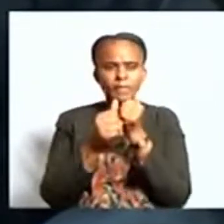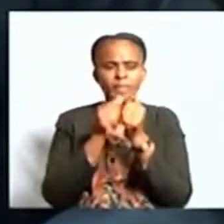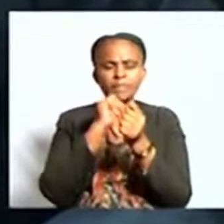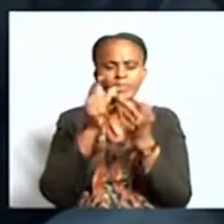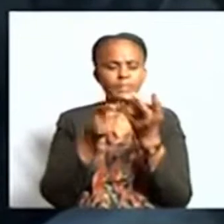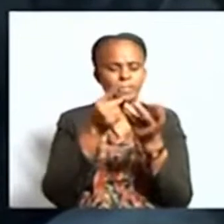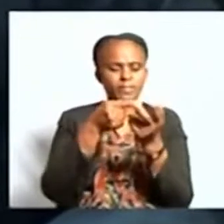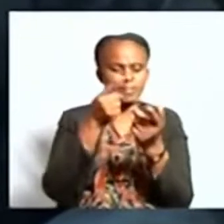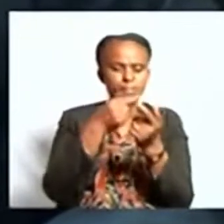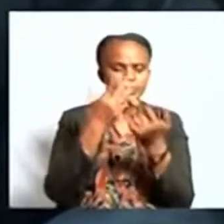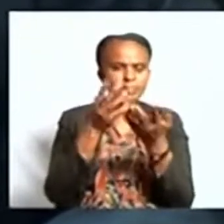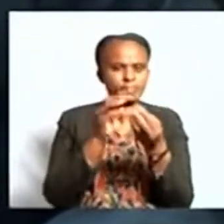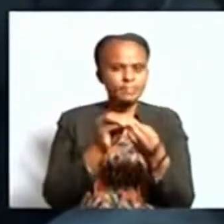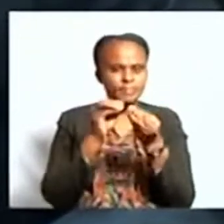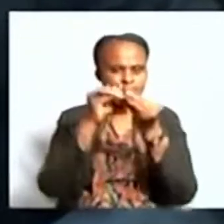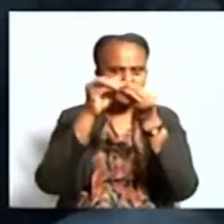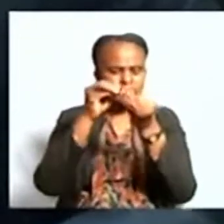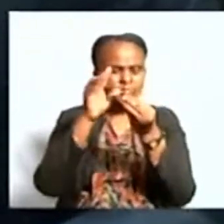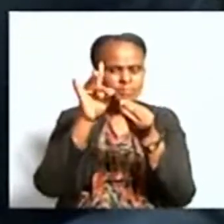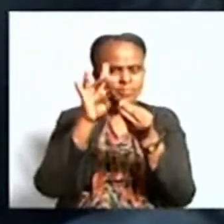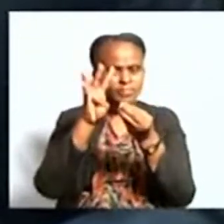for, totaling